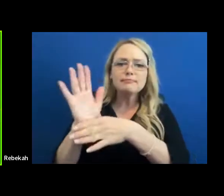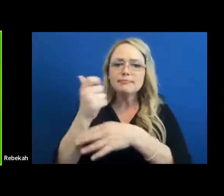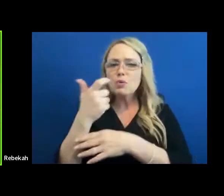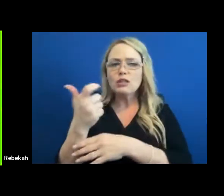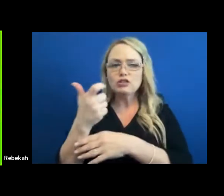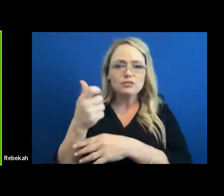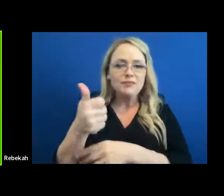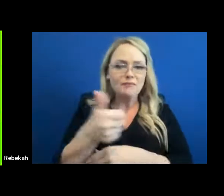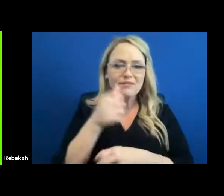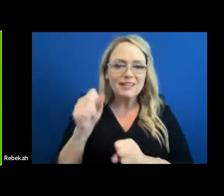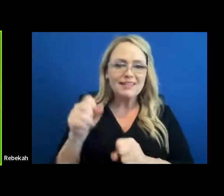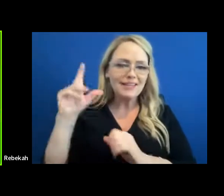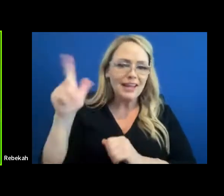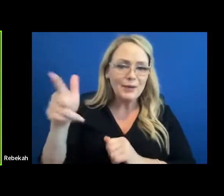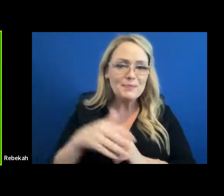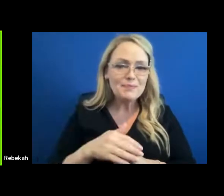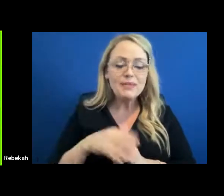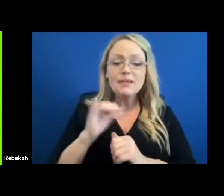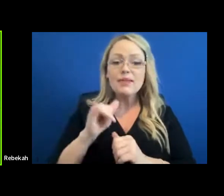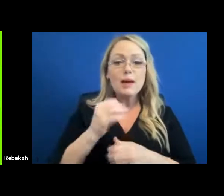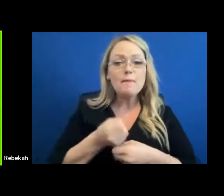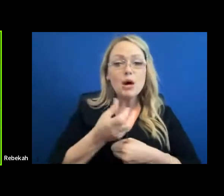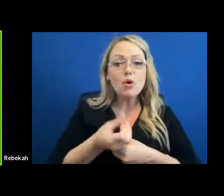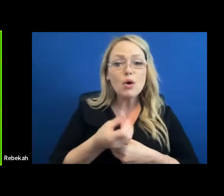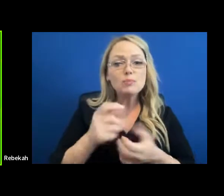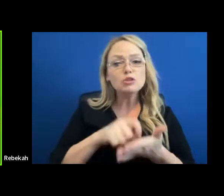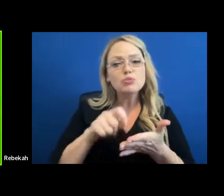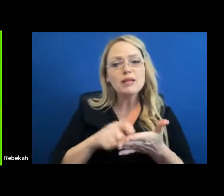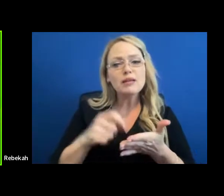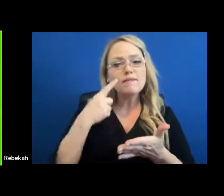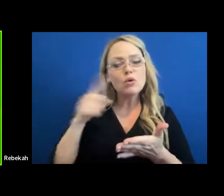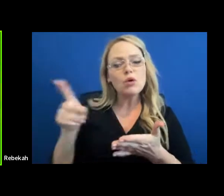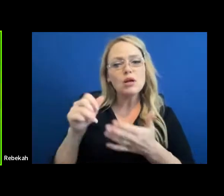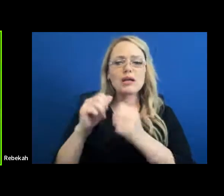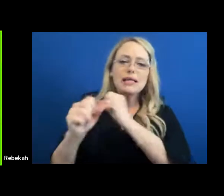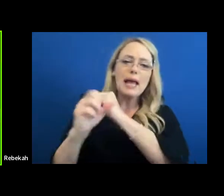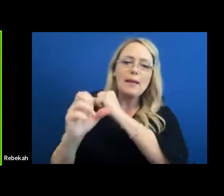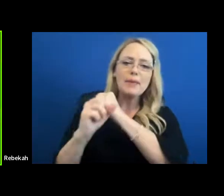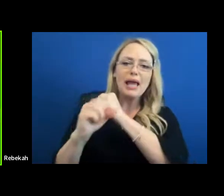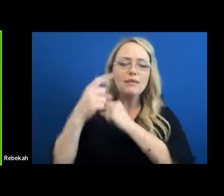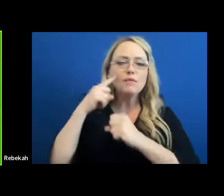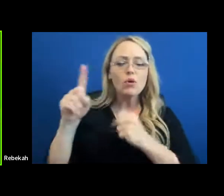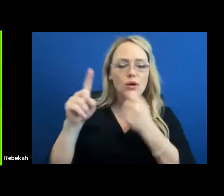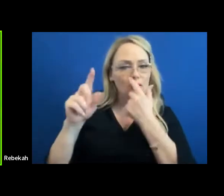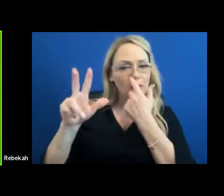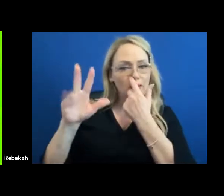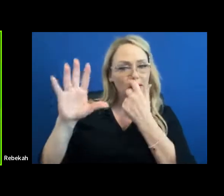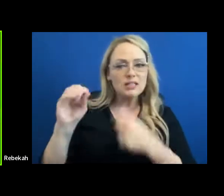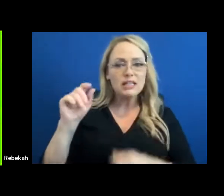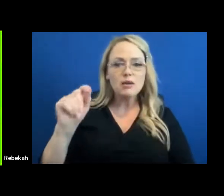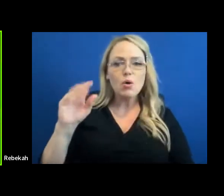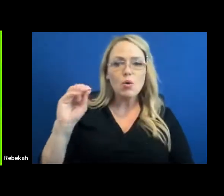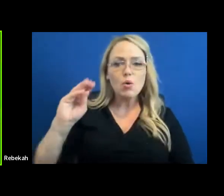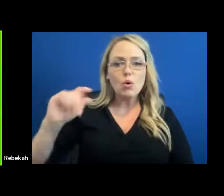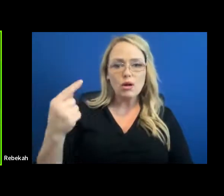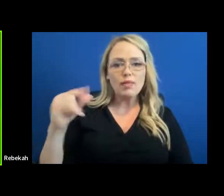That poem video was written for a specific campaign for 350 Pacific, for 350.org, which is